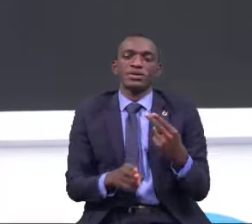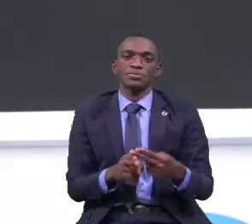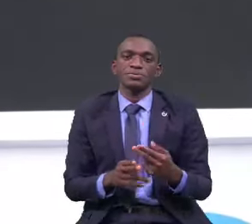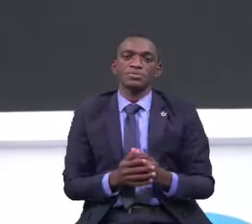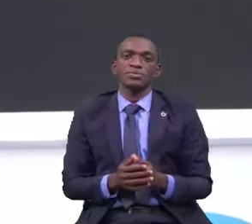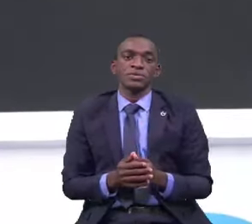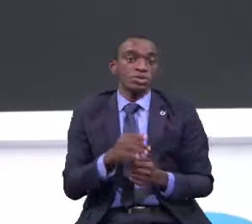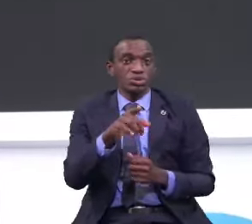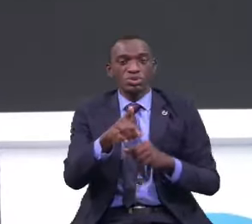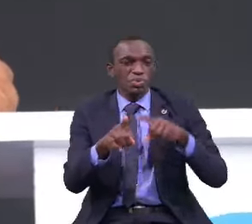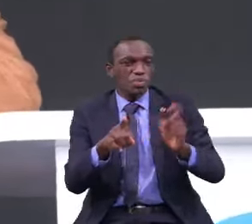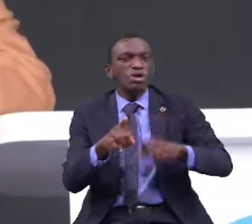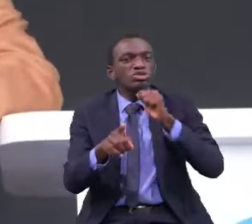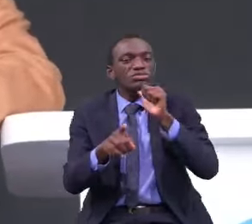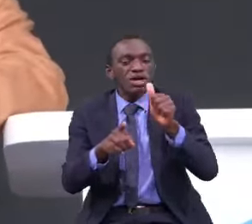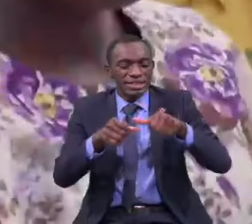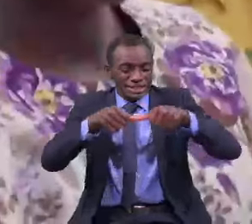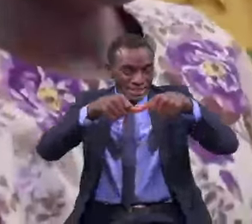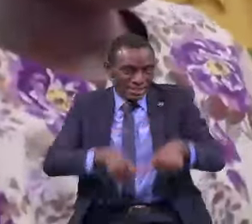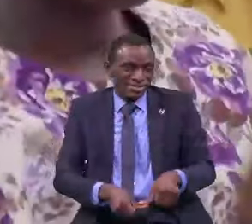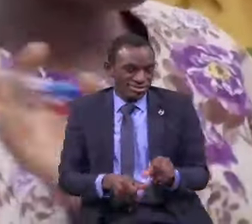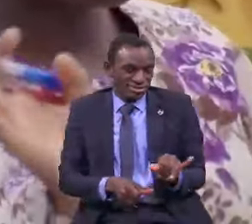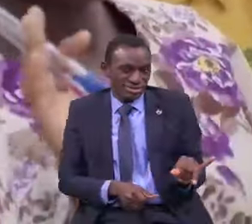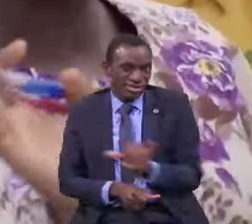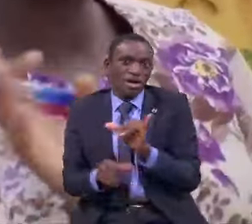You must not remain at this level.